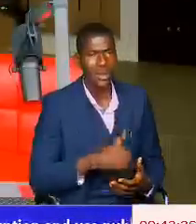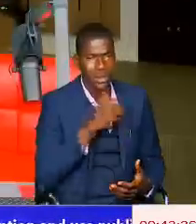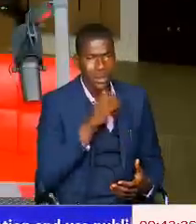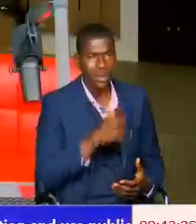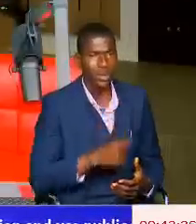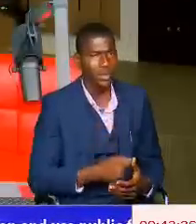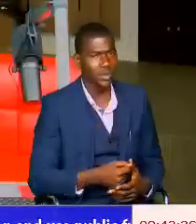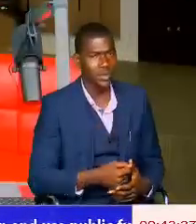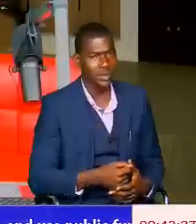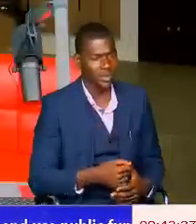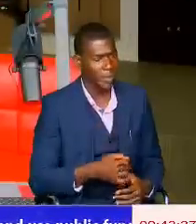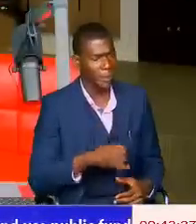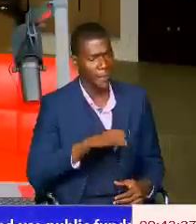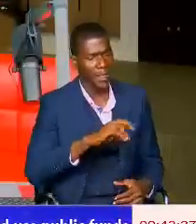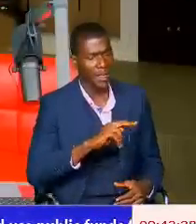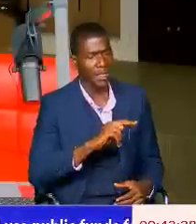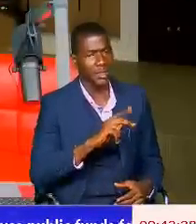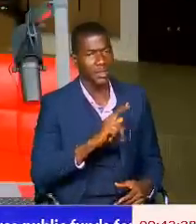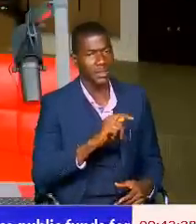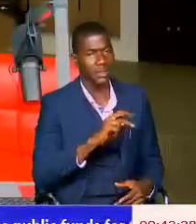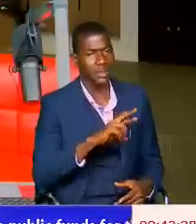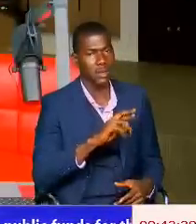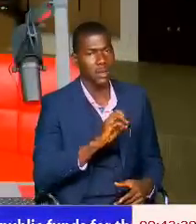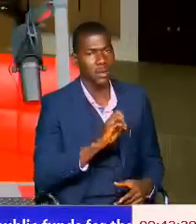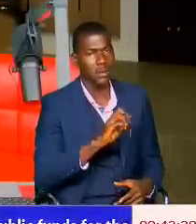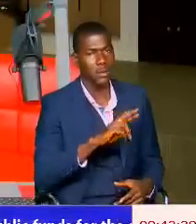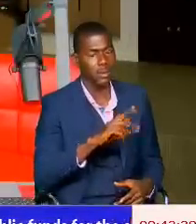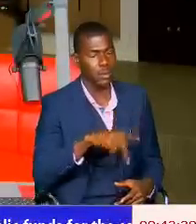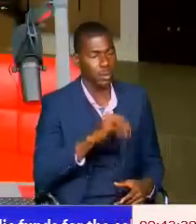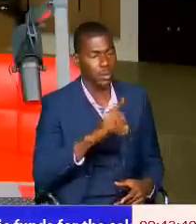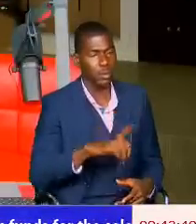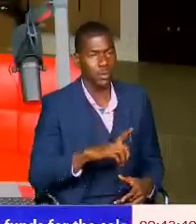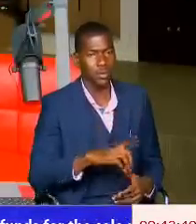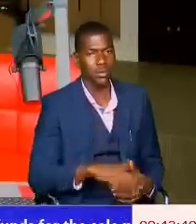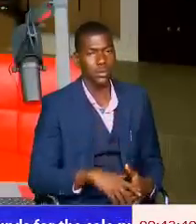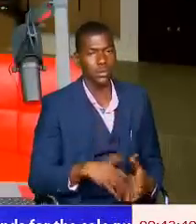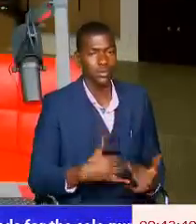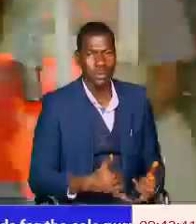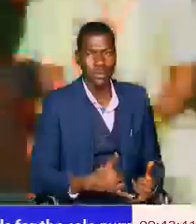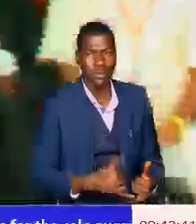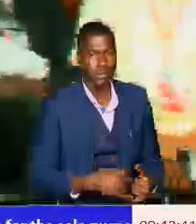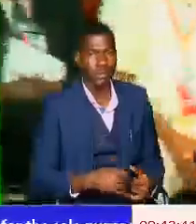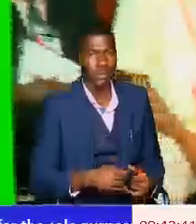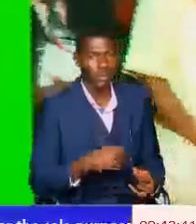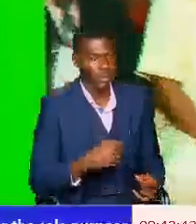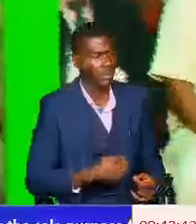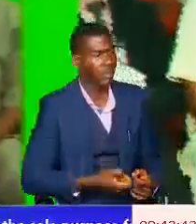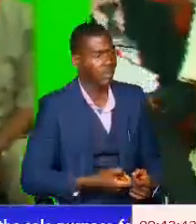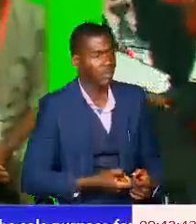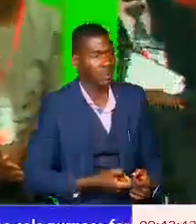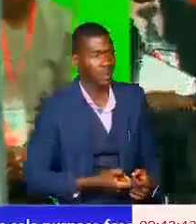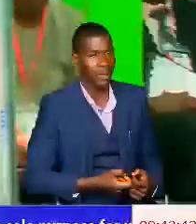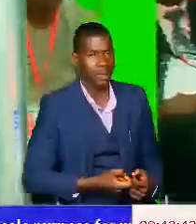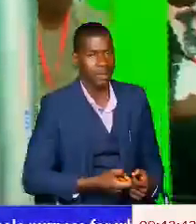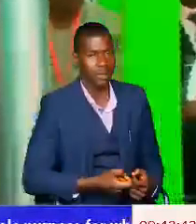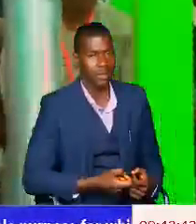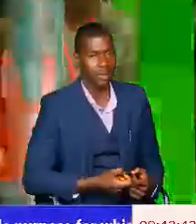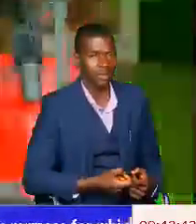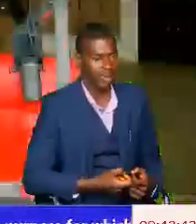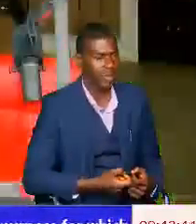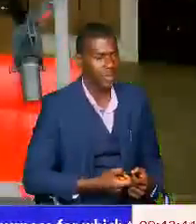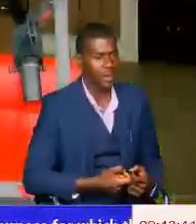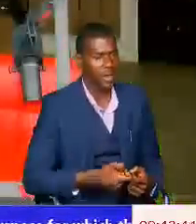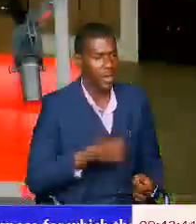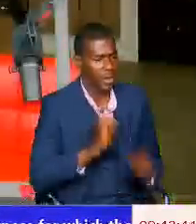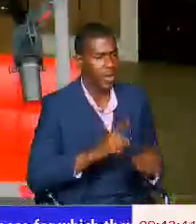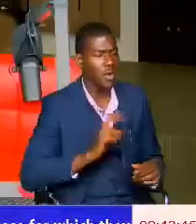when somebody carry something cross border. Waiting concern Interpol for this one. After the interview was ordinary president. Brian, are you there here?